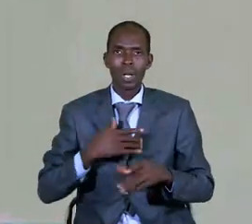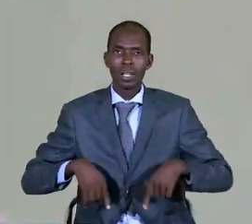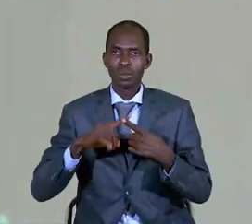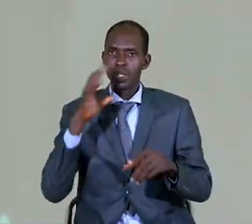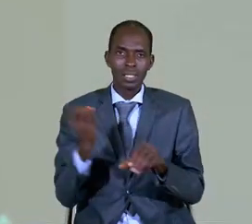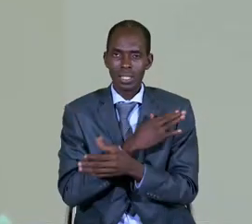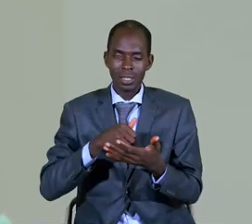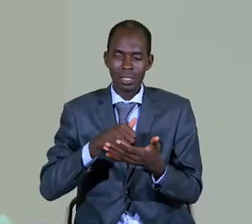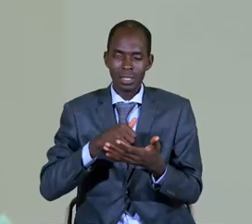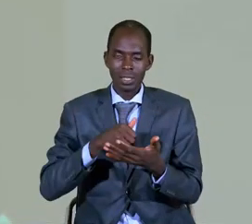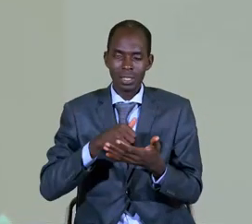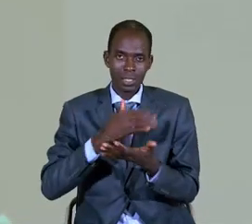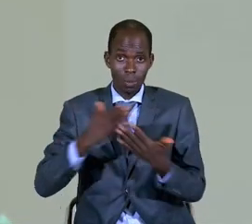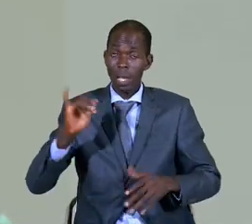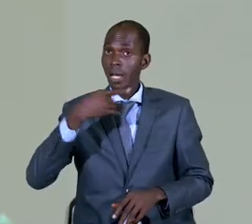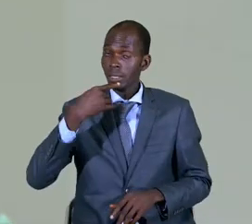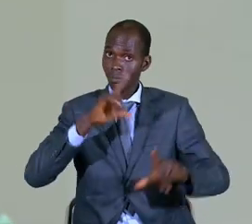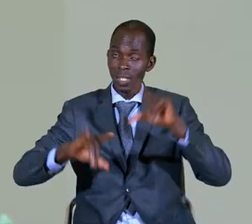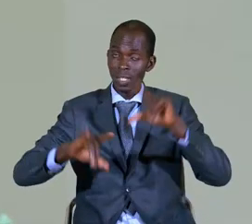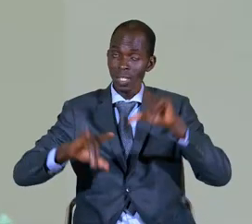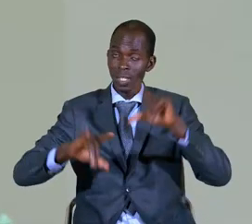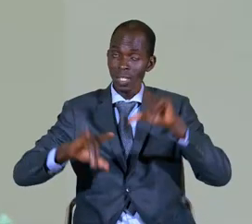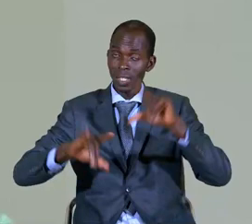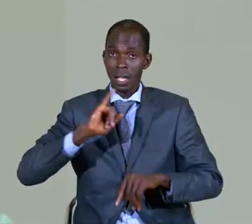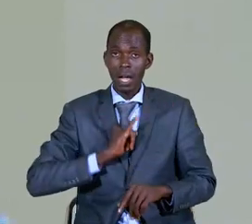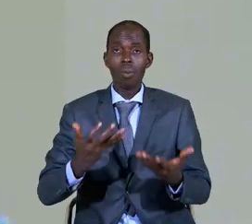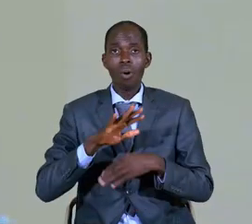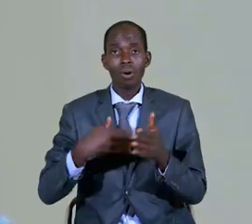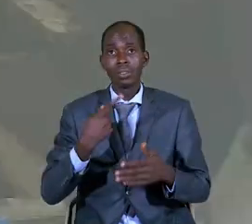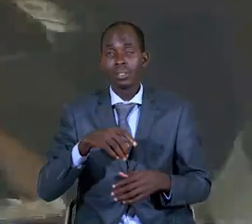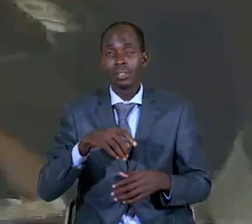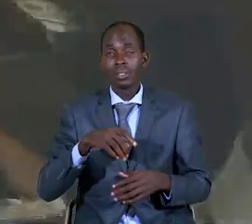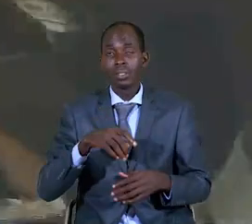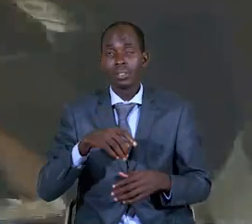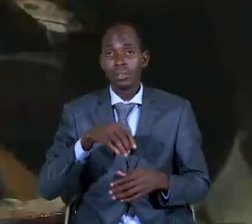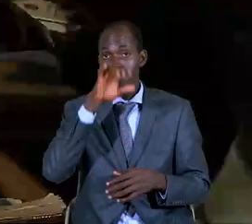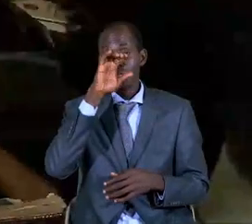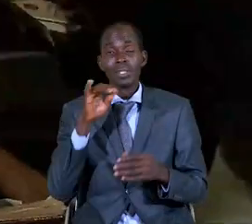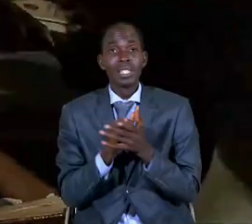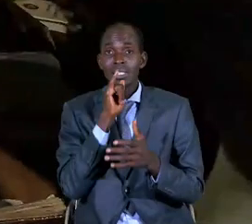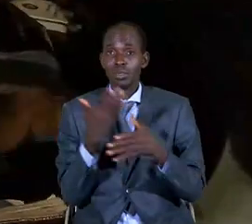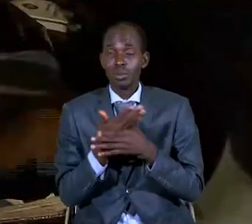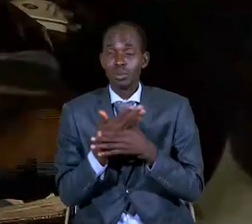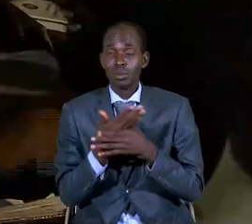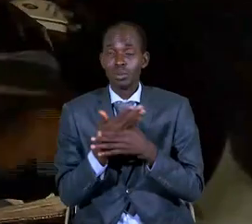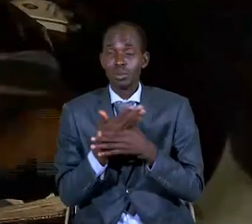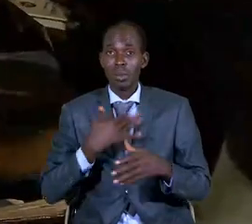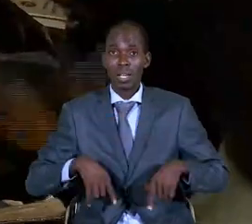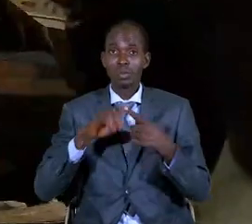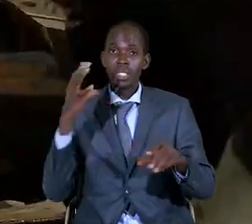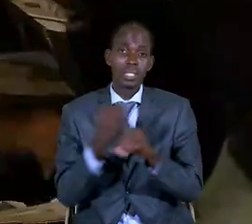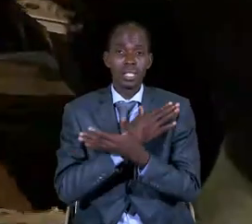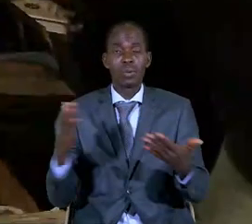I said, I want all those frustrations in my life to be taken away today.